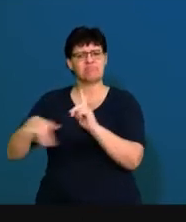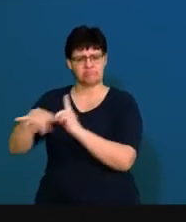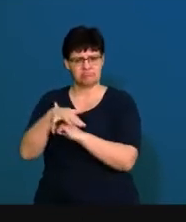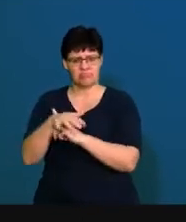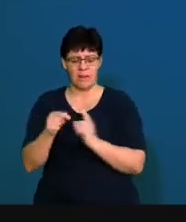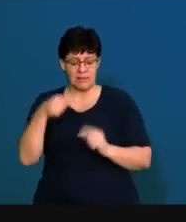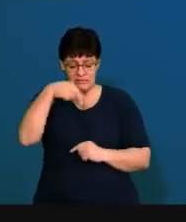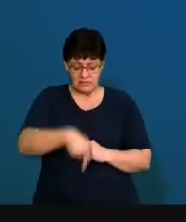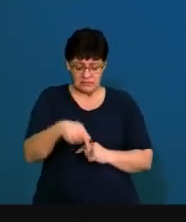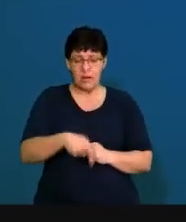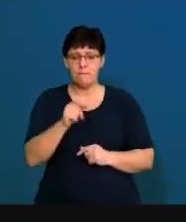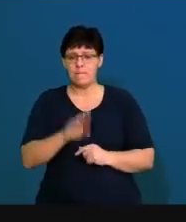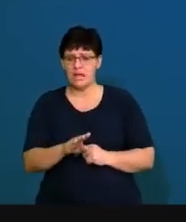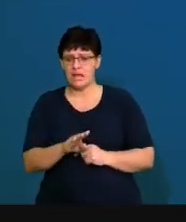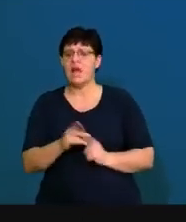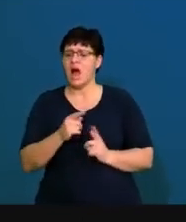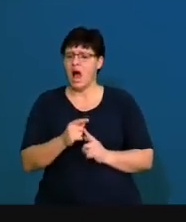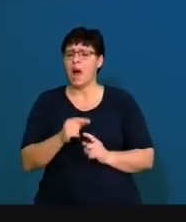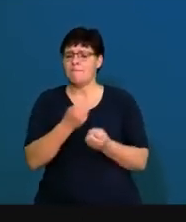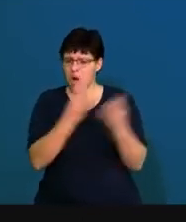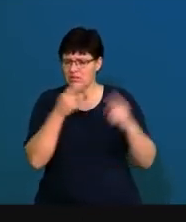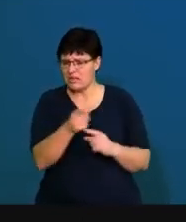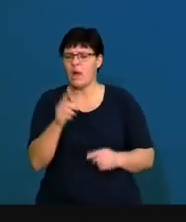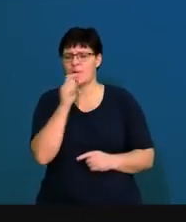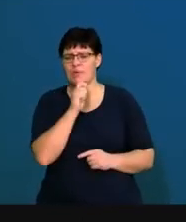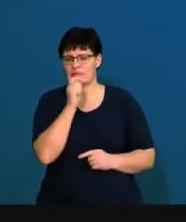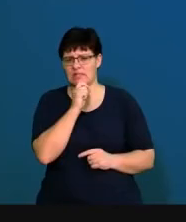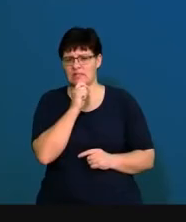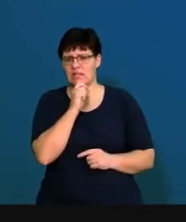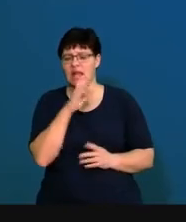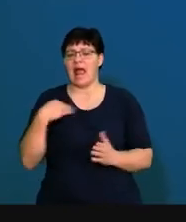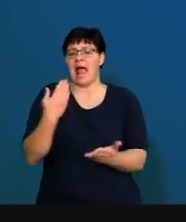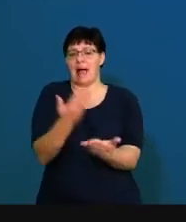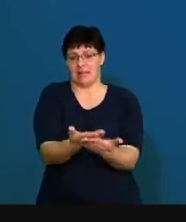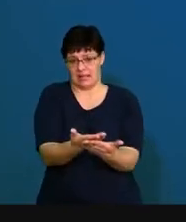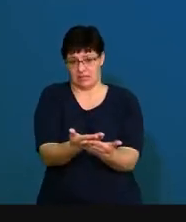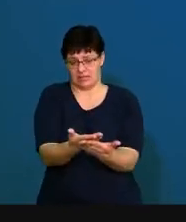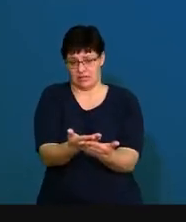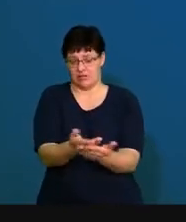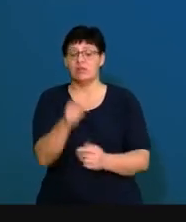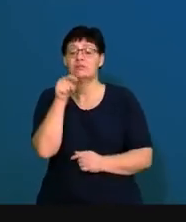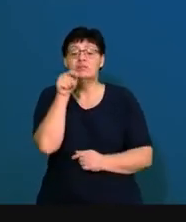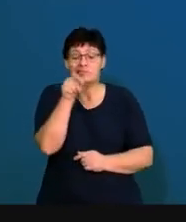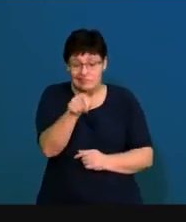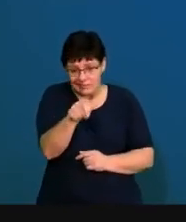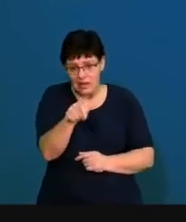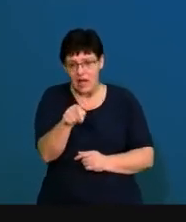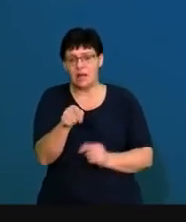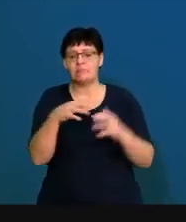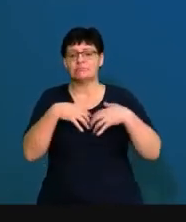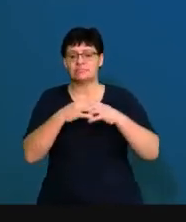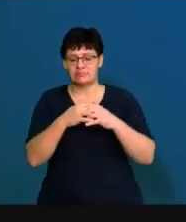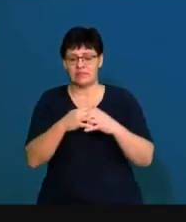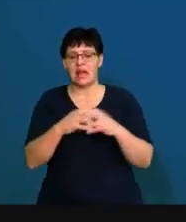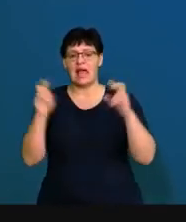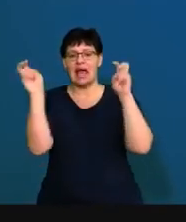But most of these electrolytic cells, let's remember that they are used actually in application. So like in this case, this has to